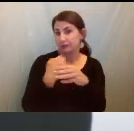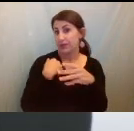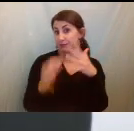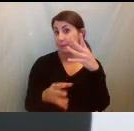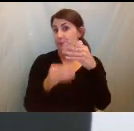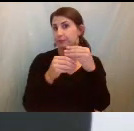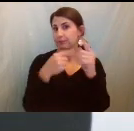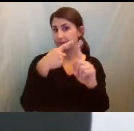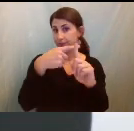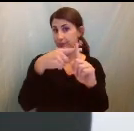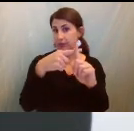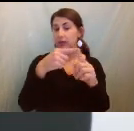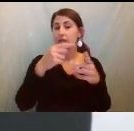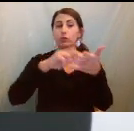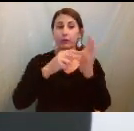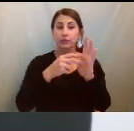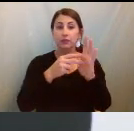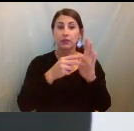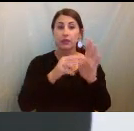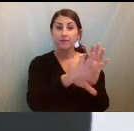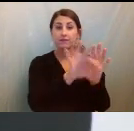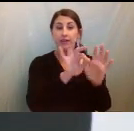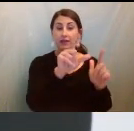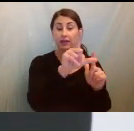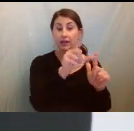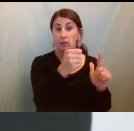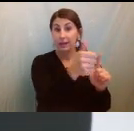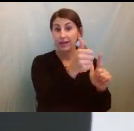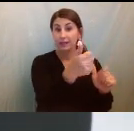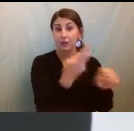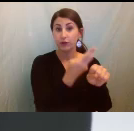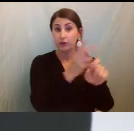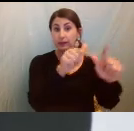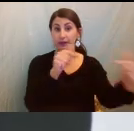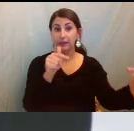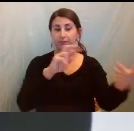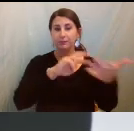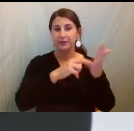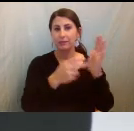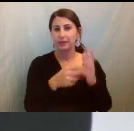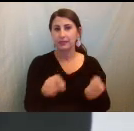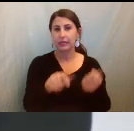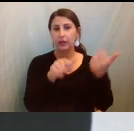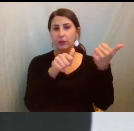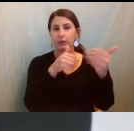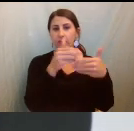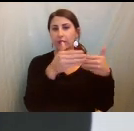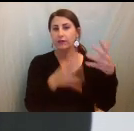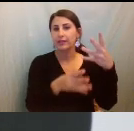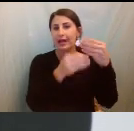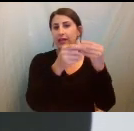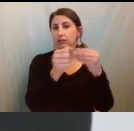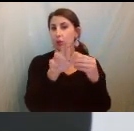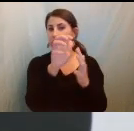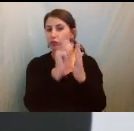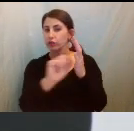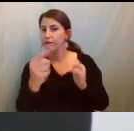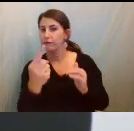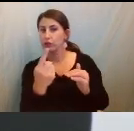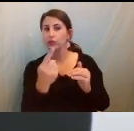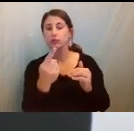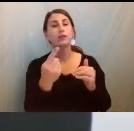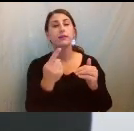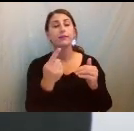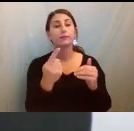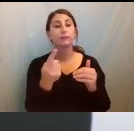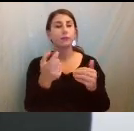sign. Isolate the variable through inverses. So that means get rid of what's being added or subtracted first, or